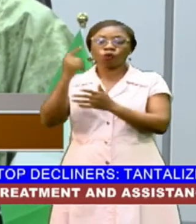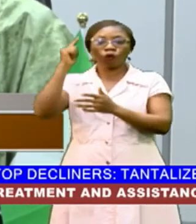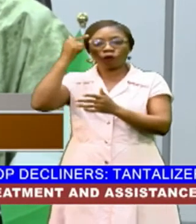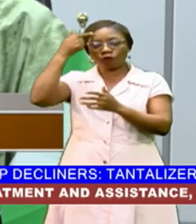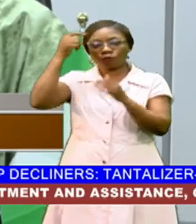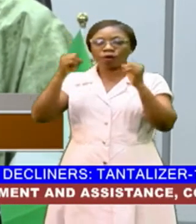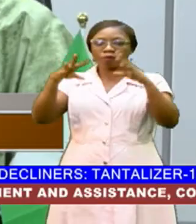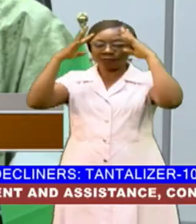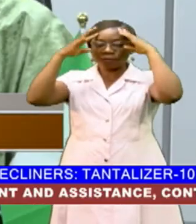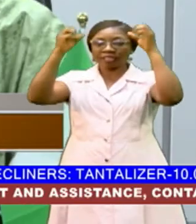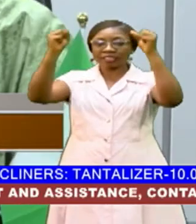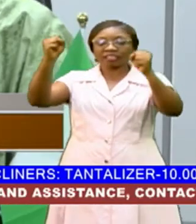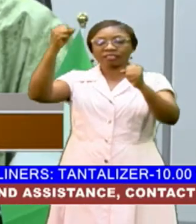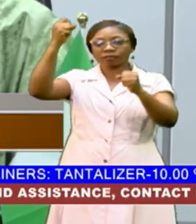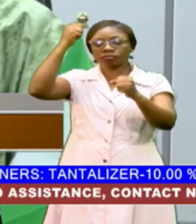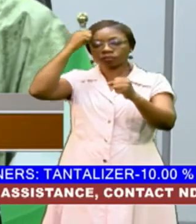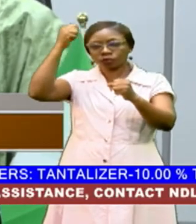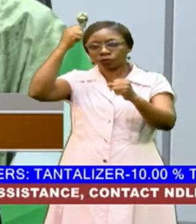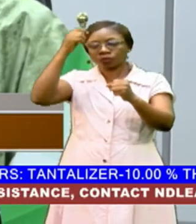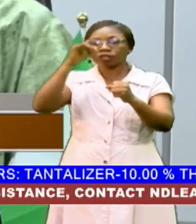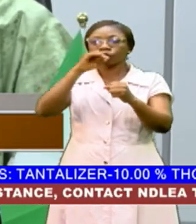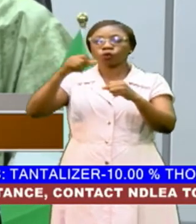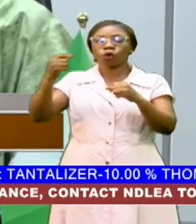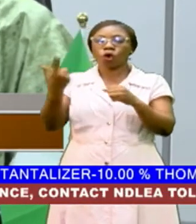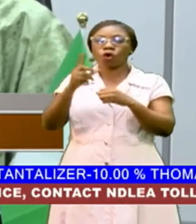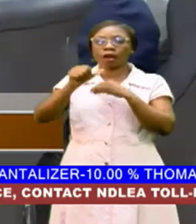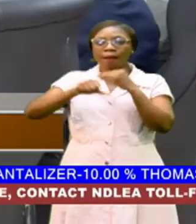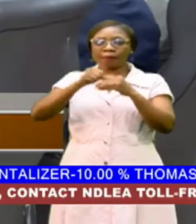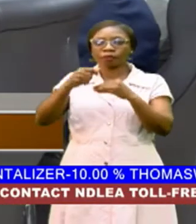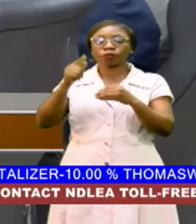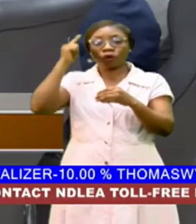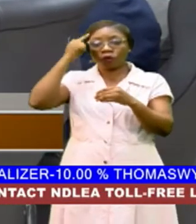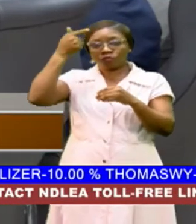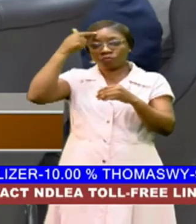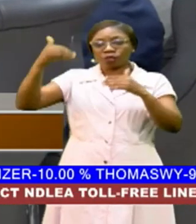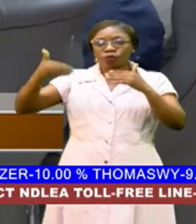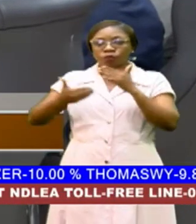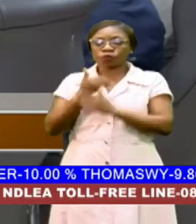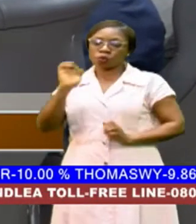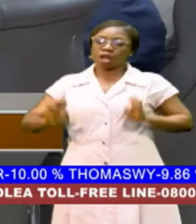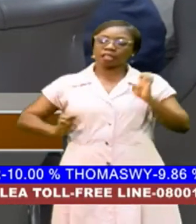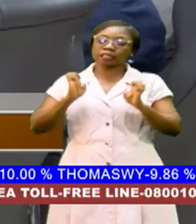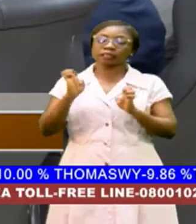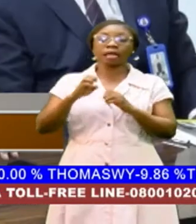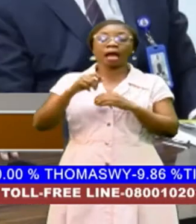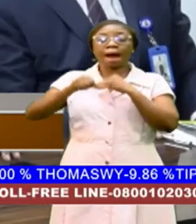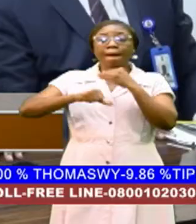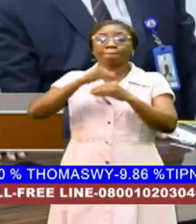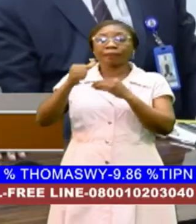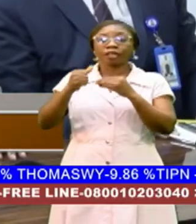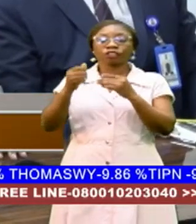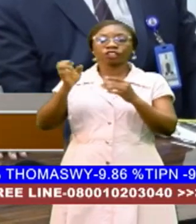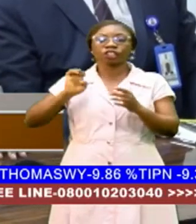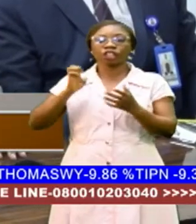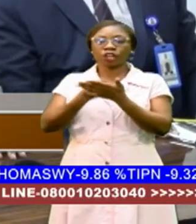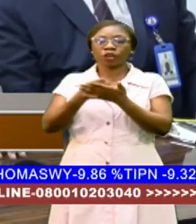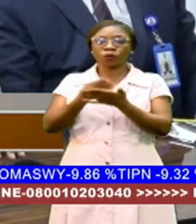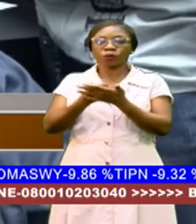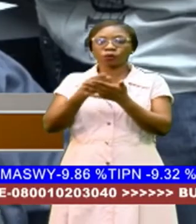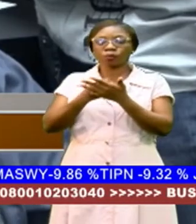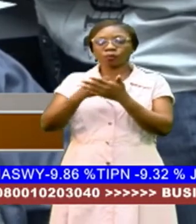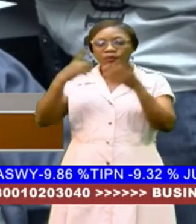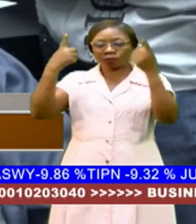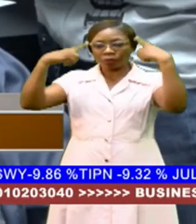President Bola Ahmed Tinubu is all about. Government renewed vigor towards economic prosperity and social harmony are some